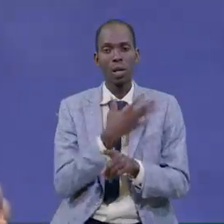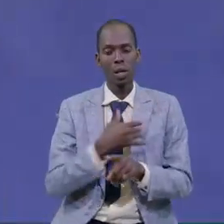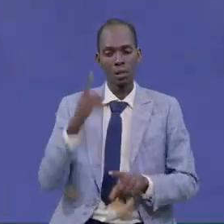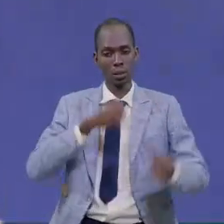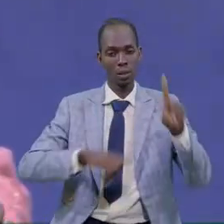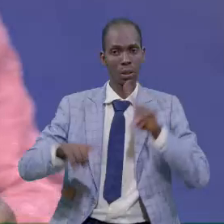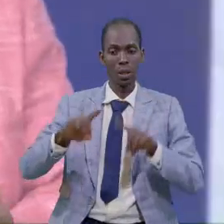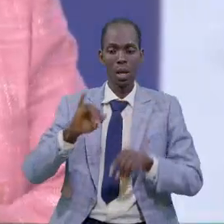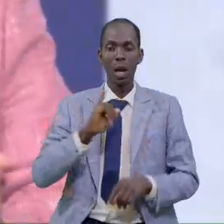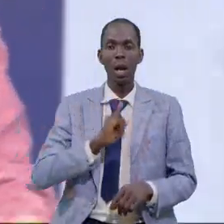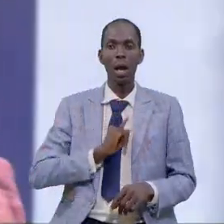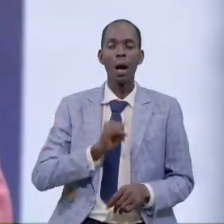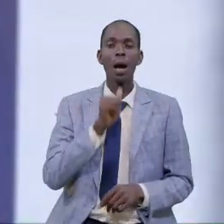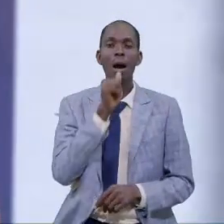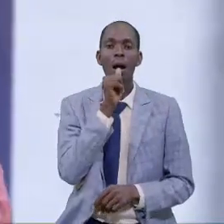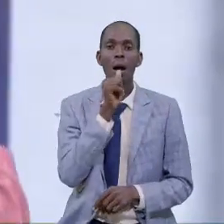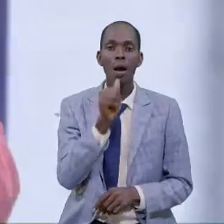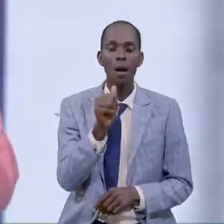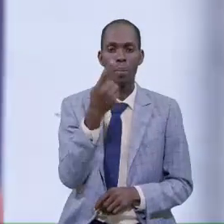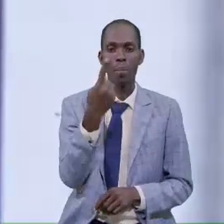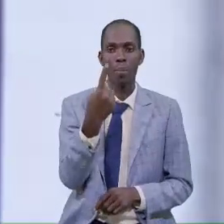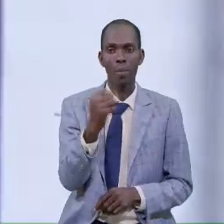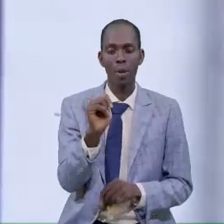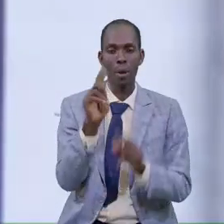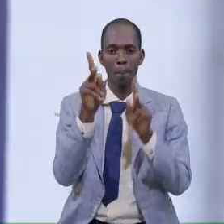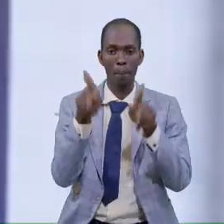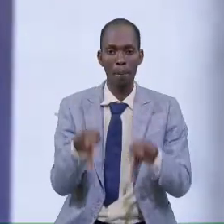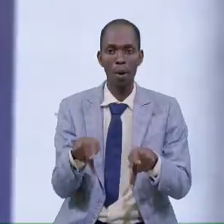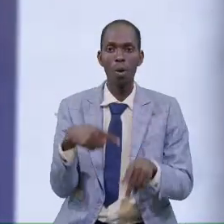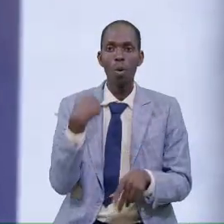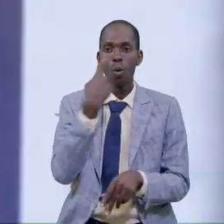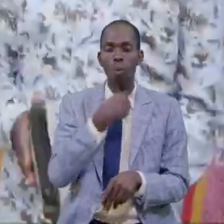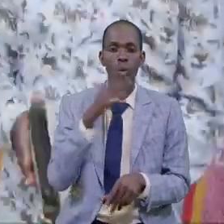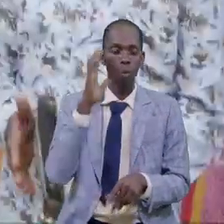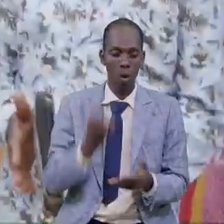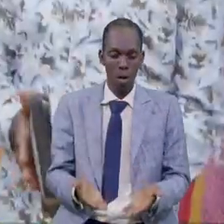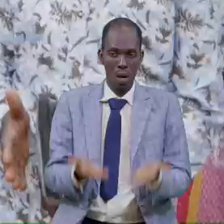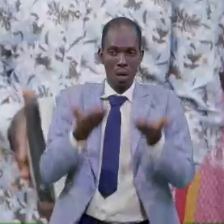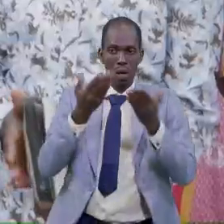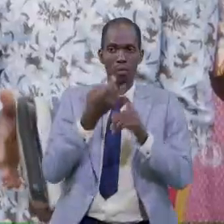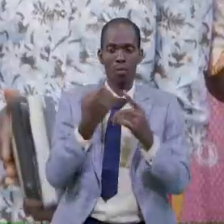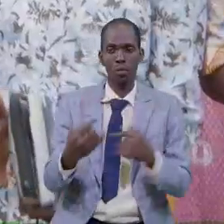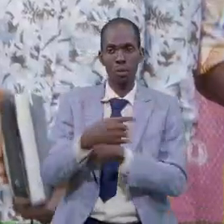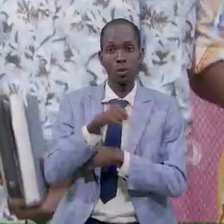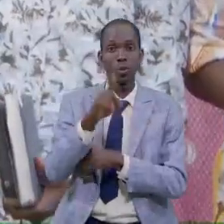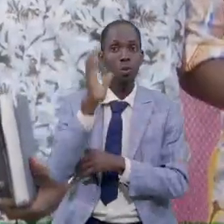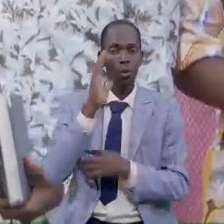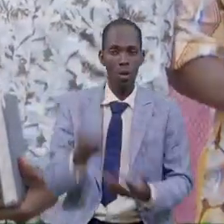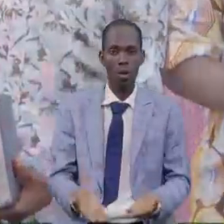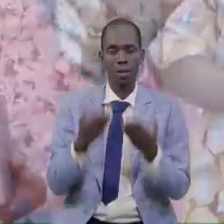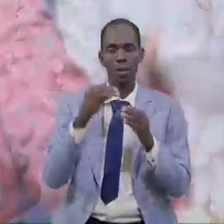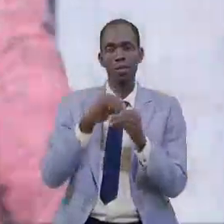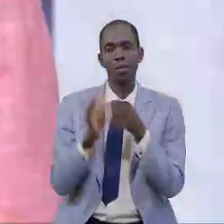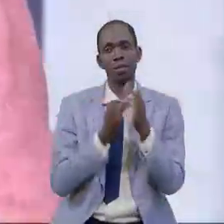the person going to arise from today. You will arise. You know, we don't